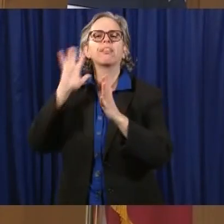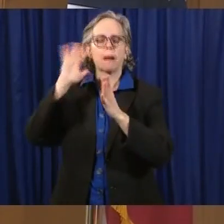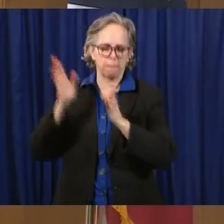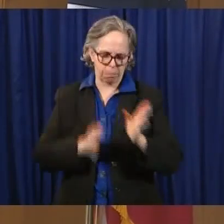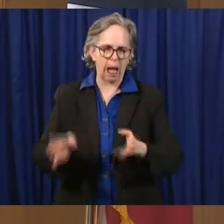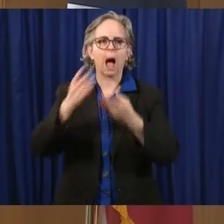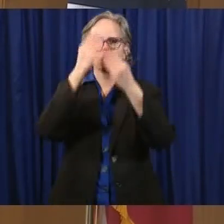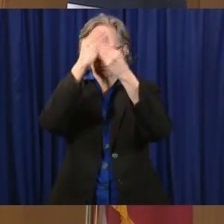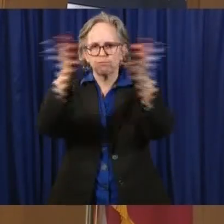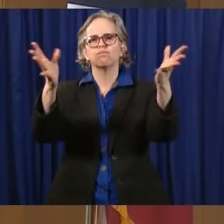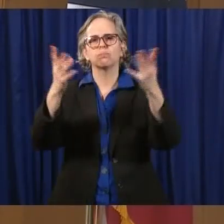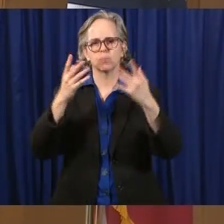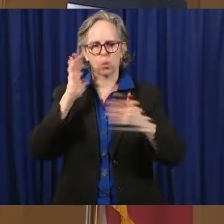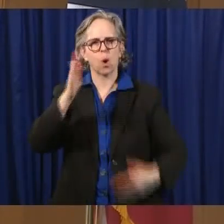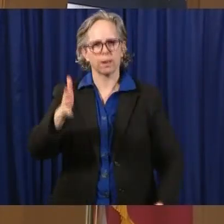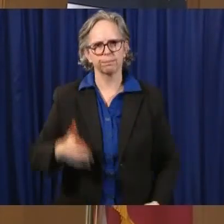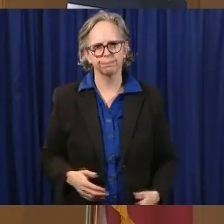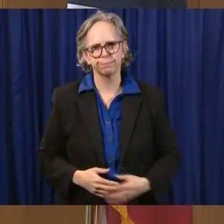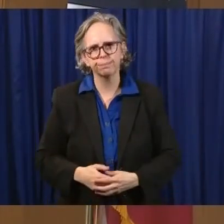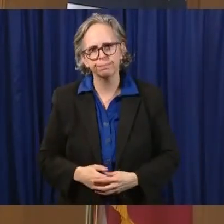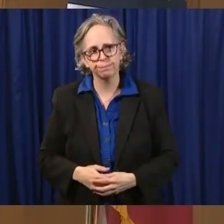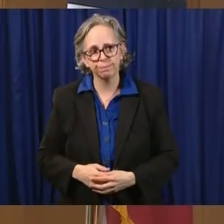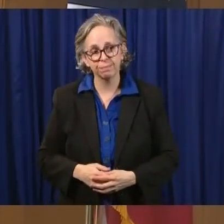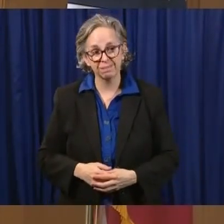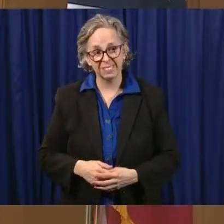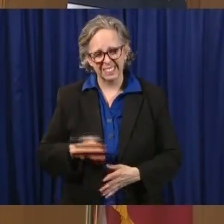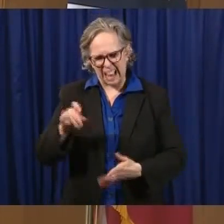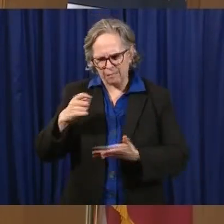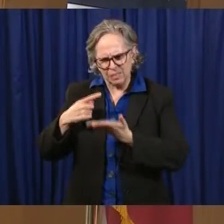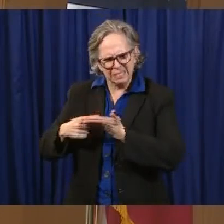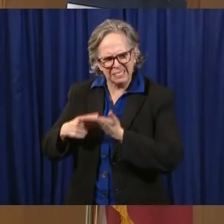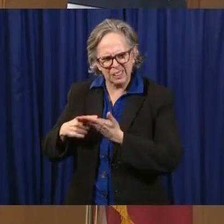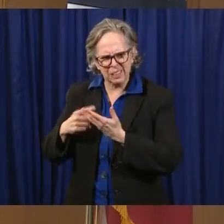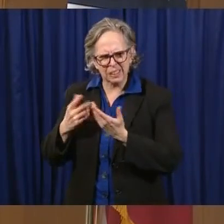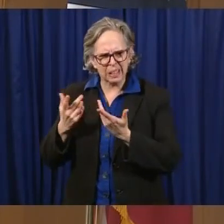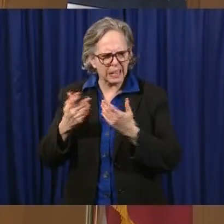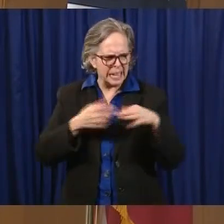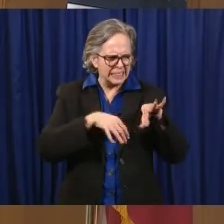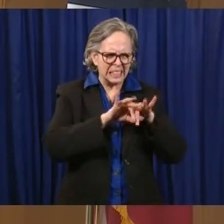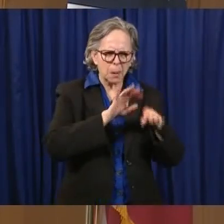You know, as far as what is essential, as far as what's needed to fight the